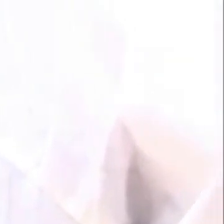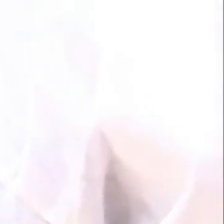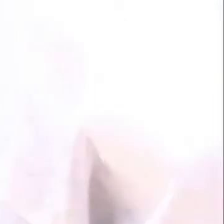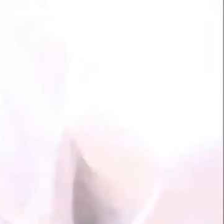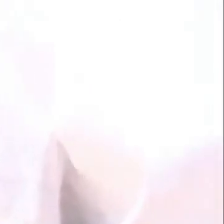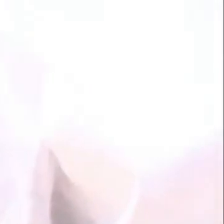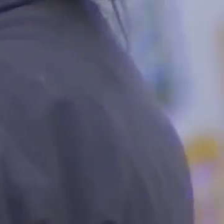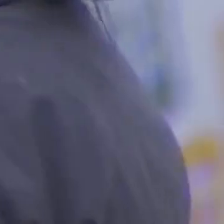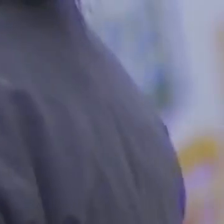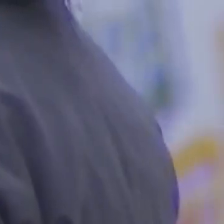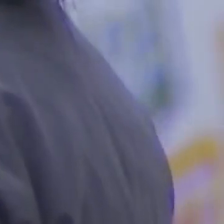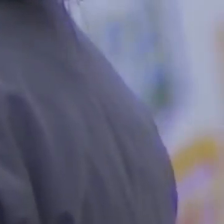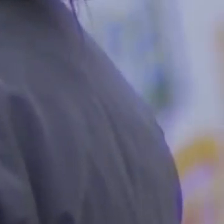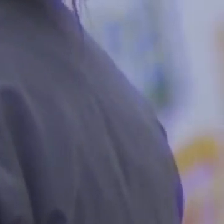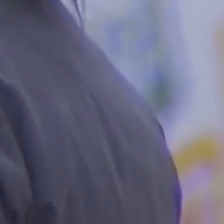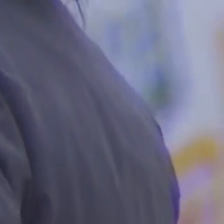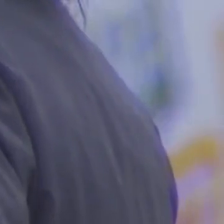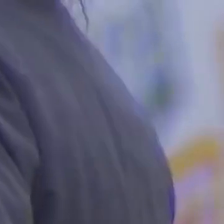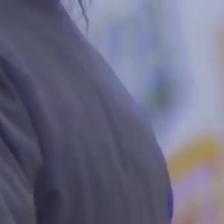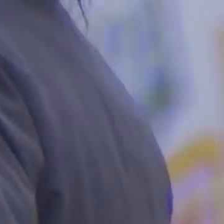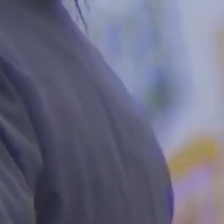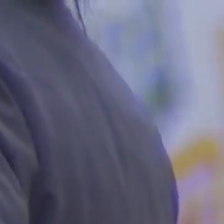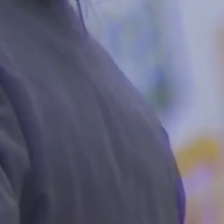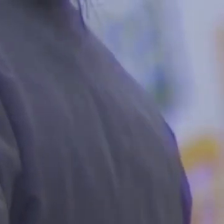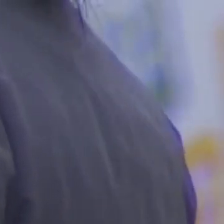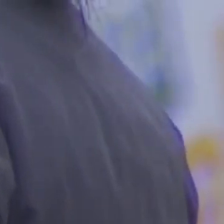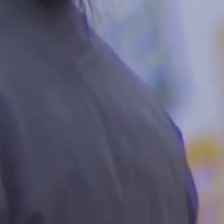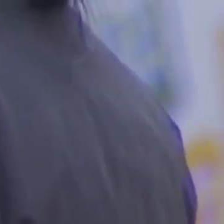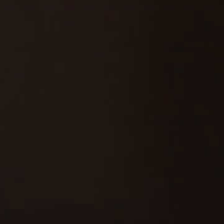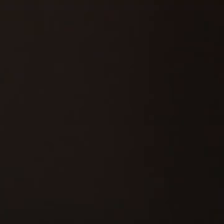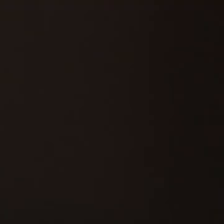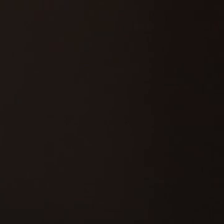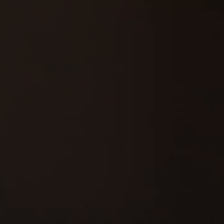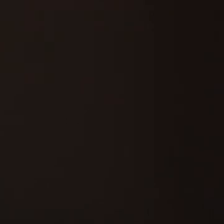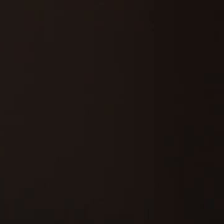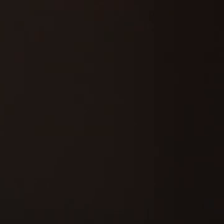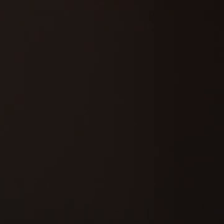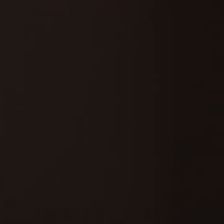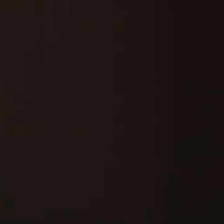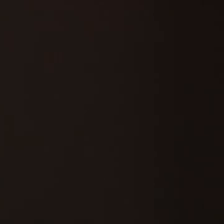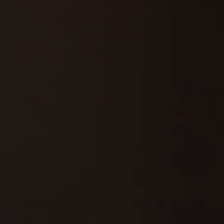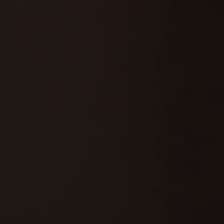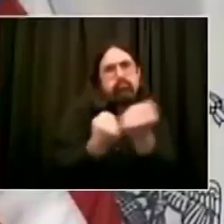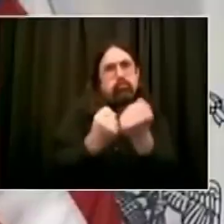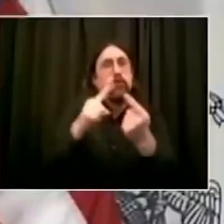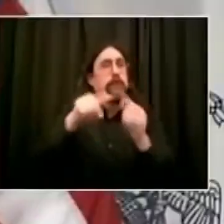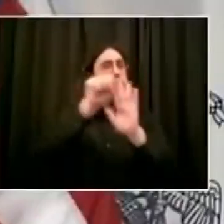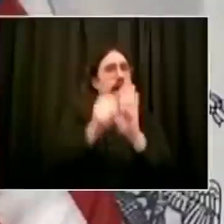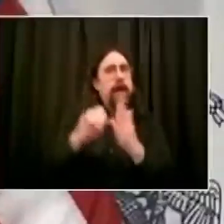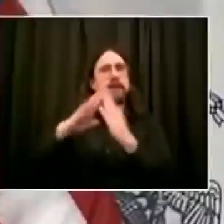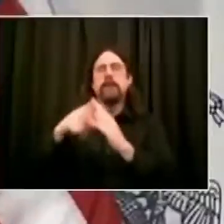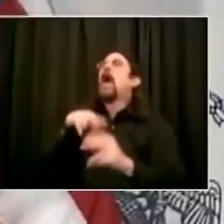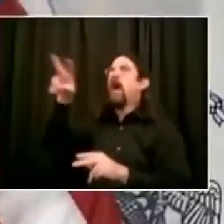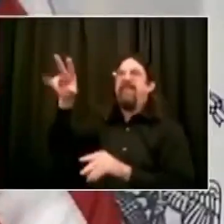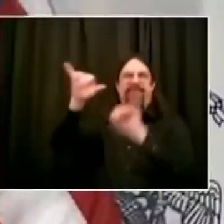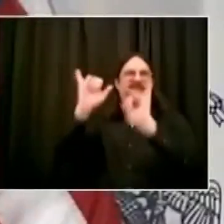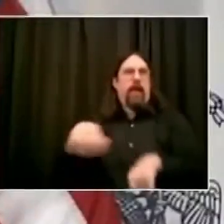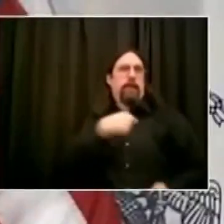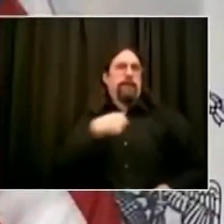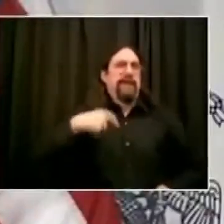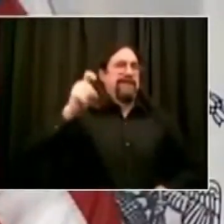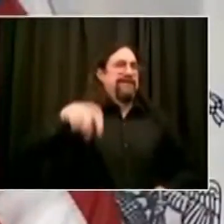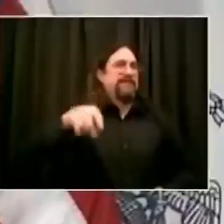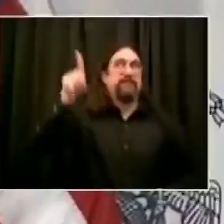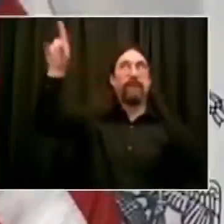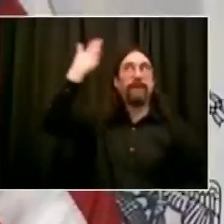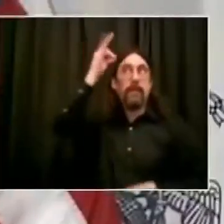over 75, plus essential workers like teachers and police. But now, a new concern. We're accelerating. We're